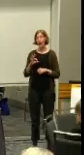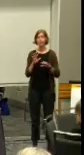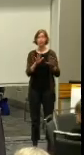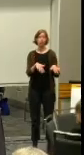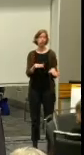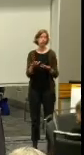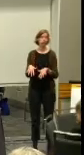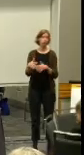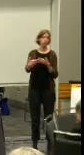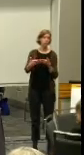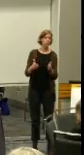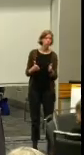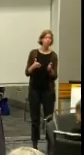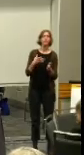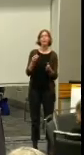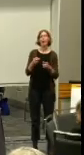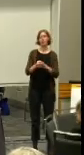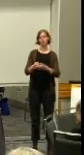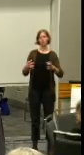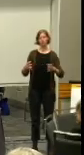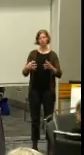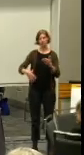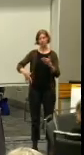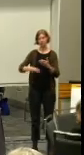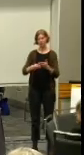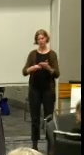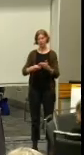then expanding the existing